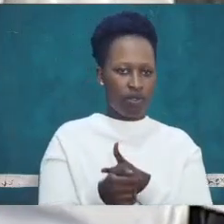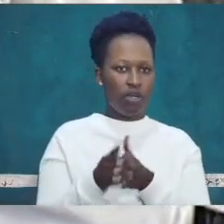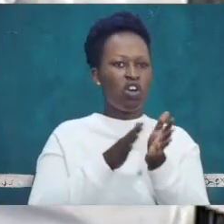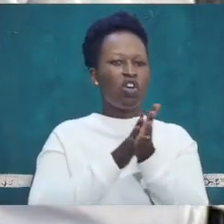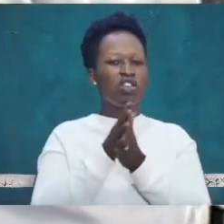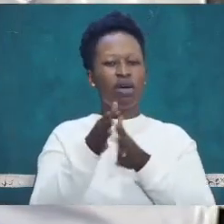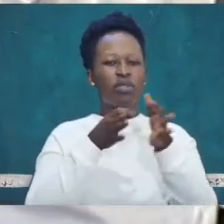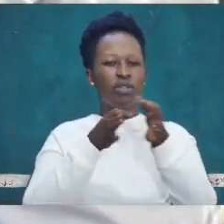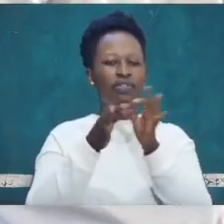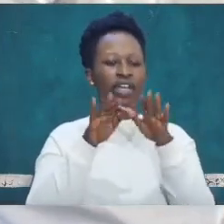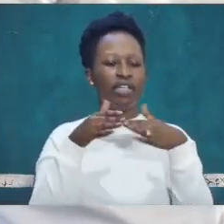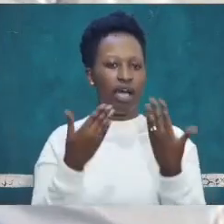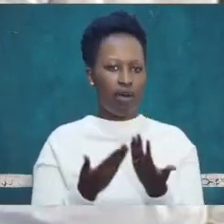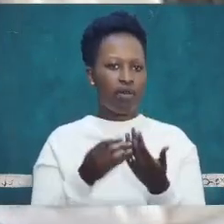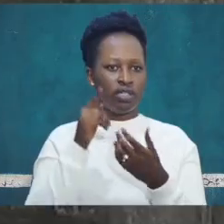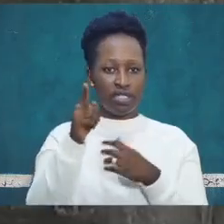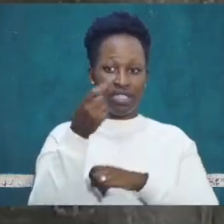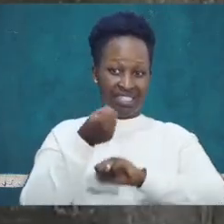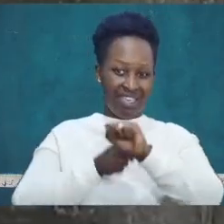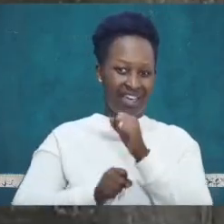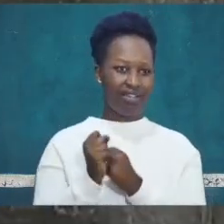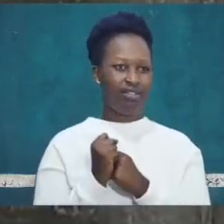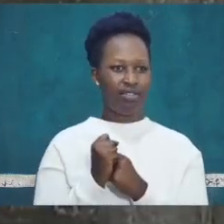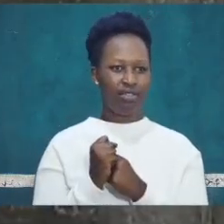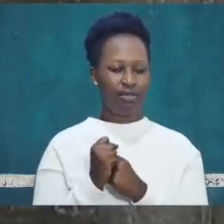do you define consumption? This is the act